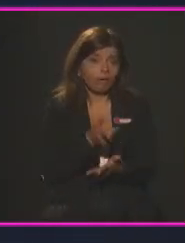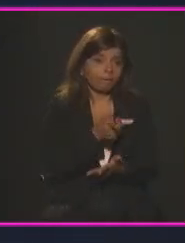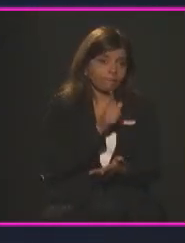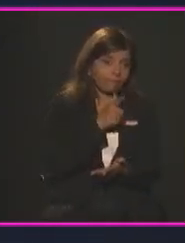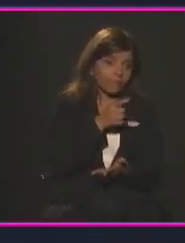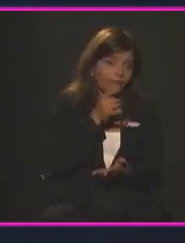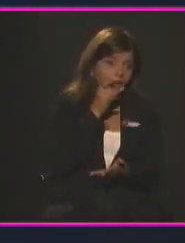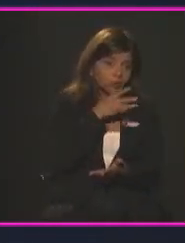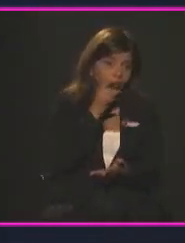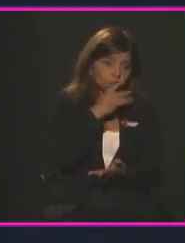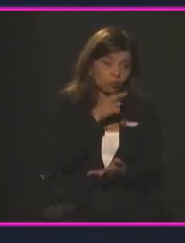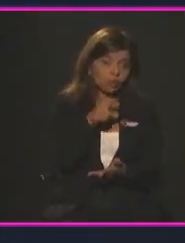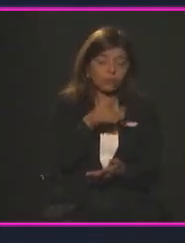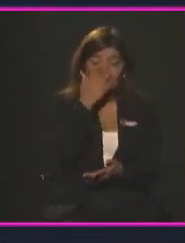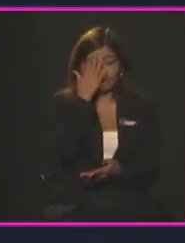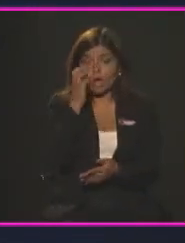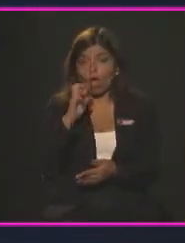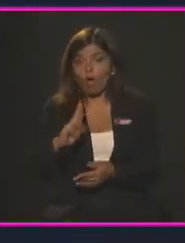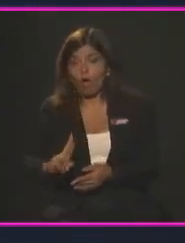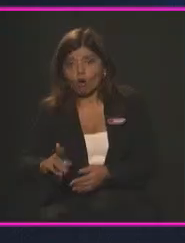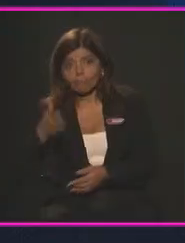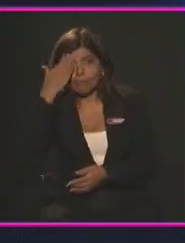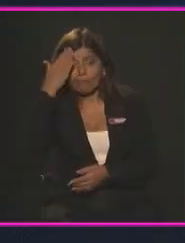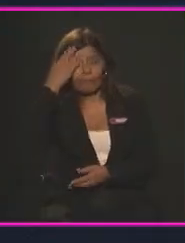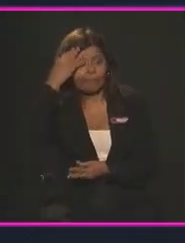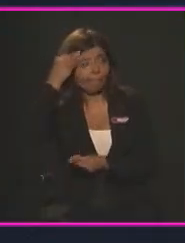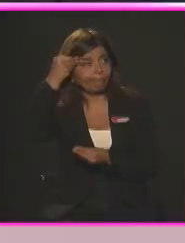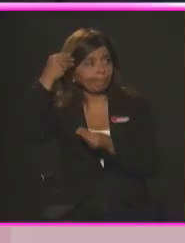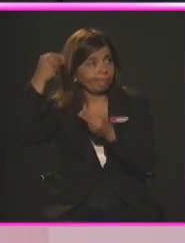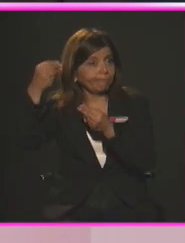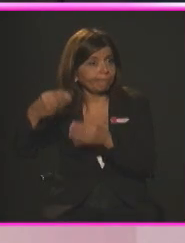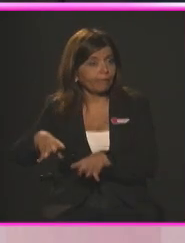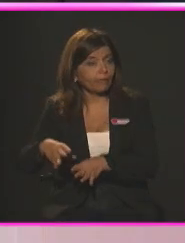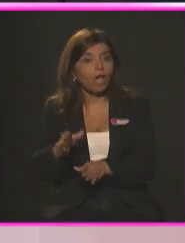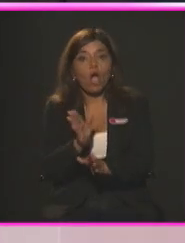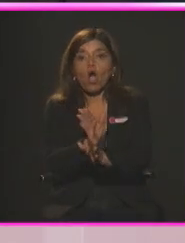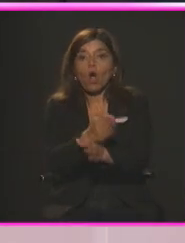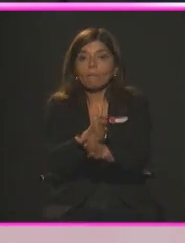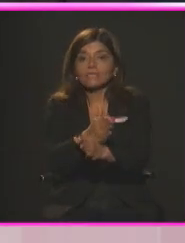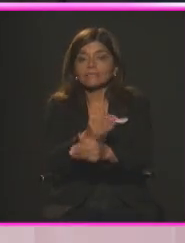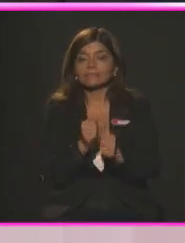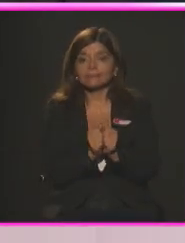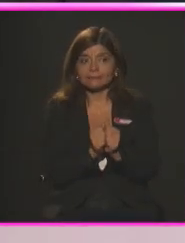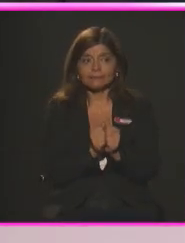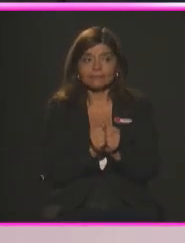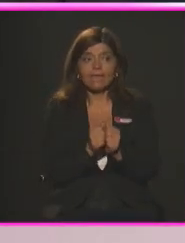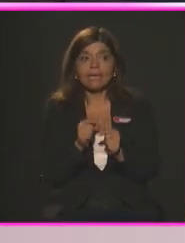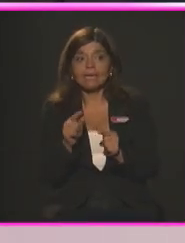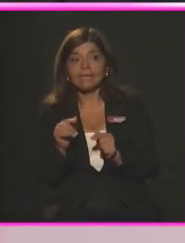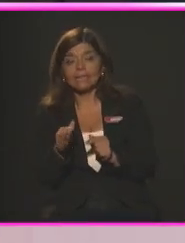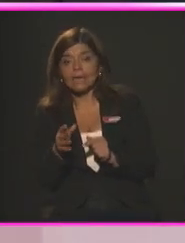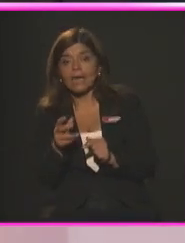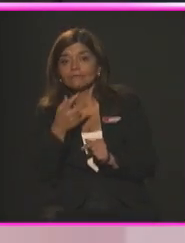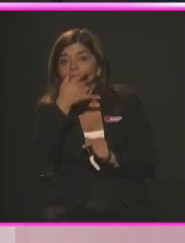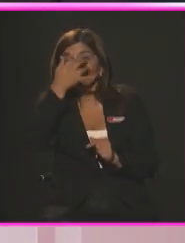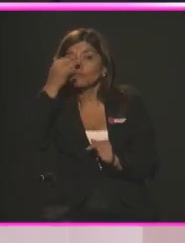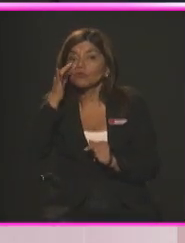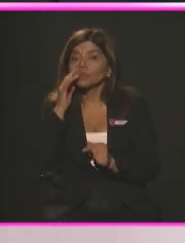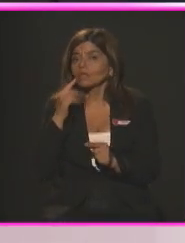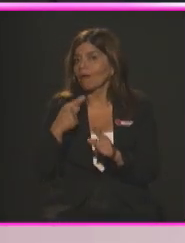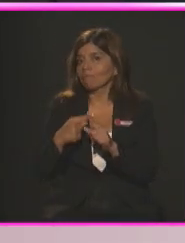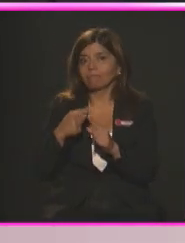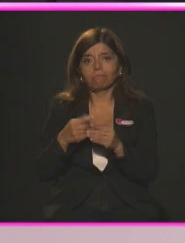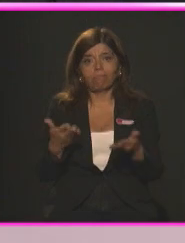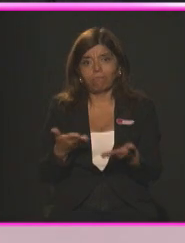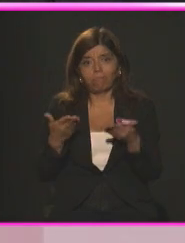we see fish, strawberries, and mushrooms. But you might say, so what? I could have pulled names of foods from a hat, and it would be just as